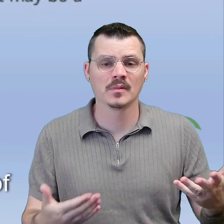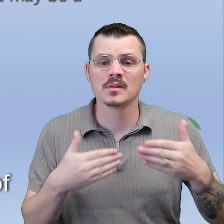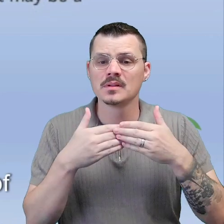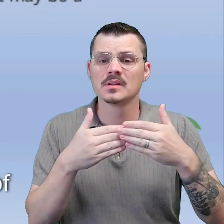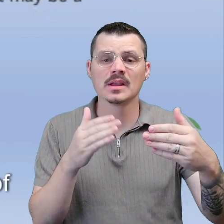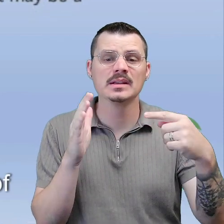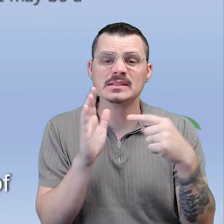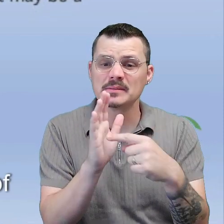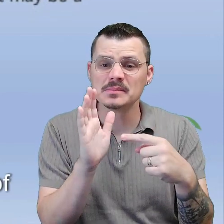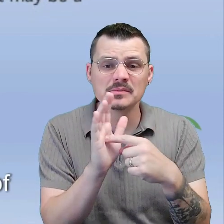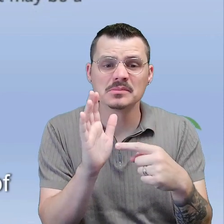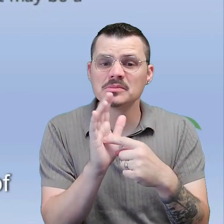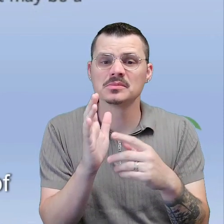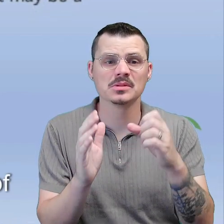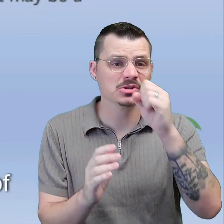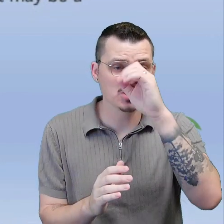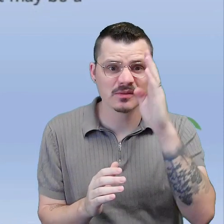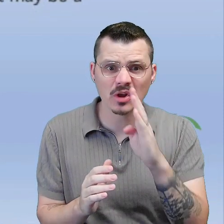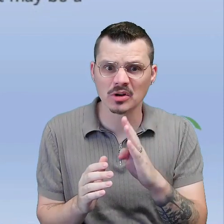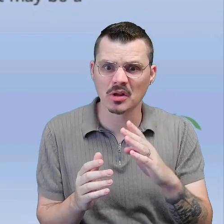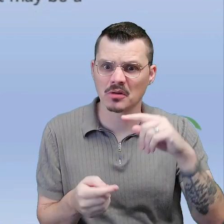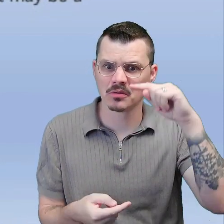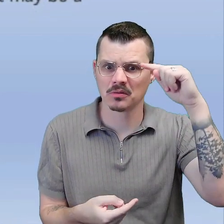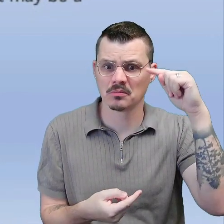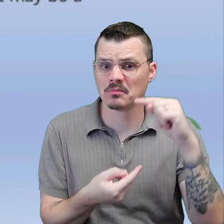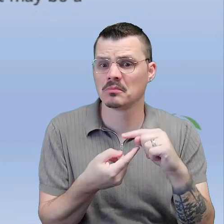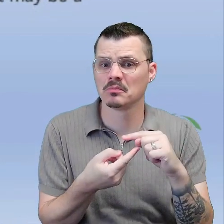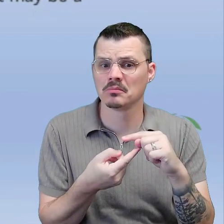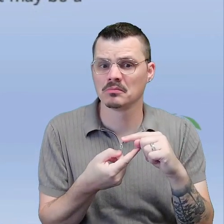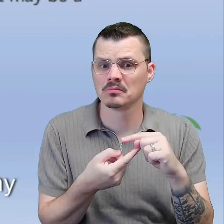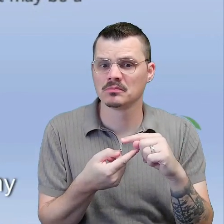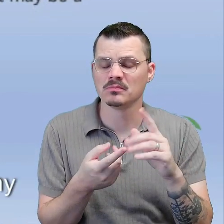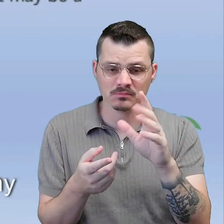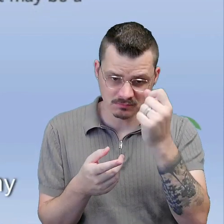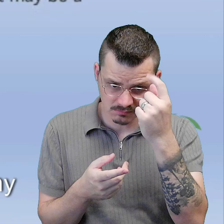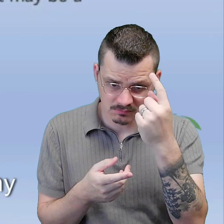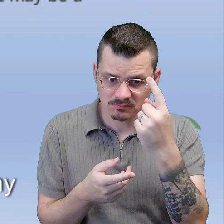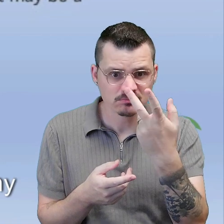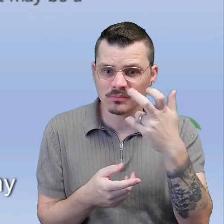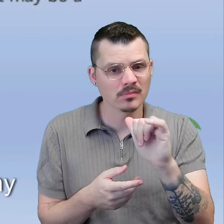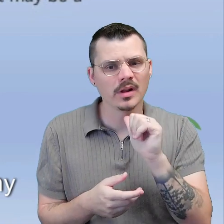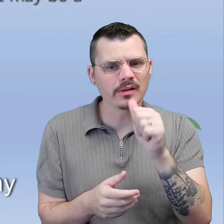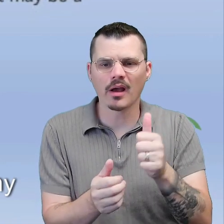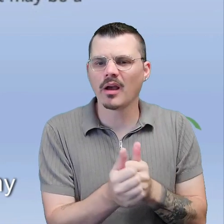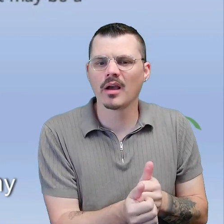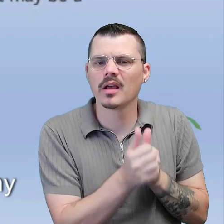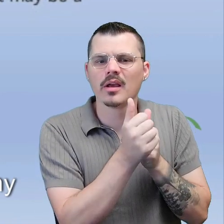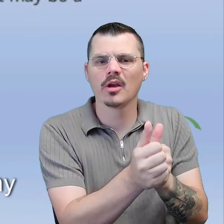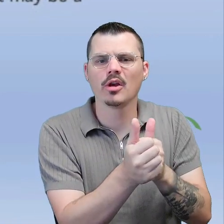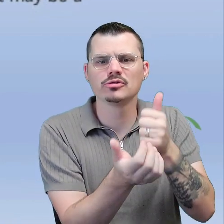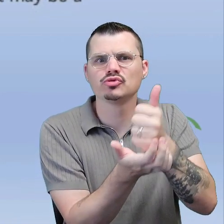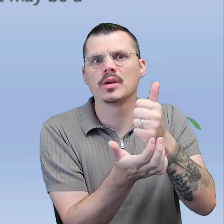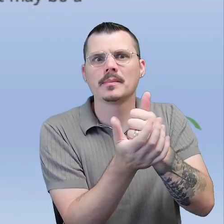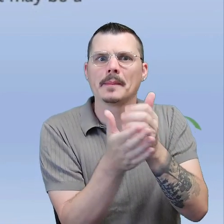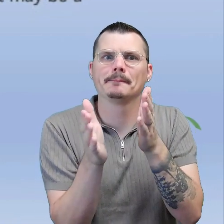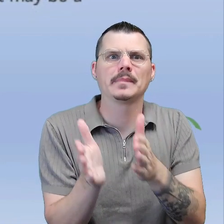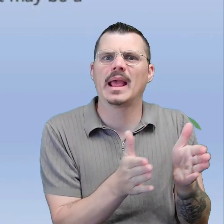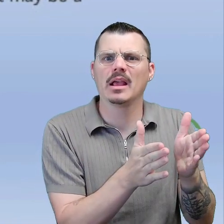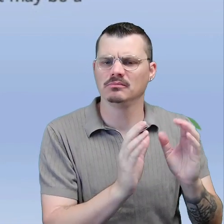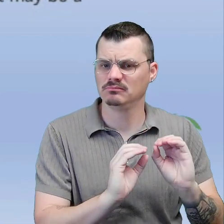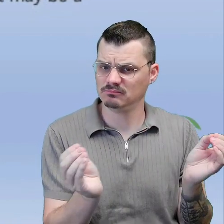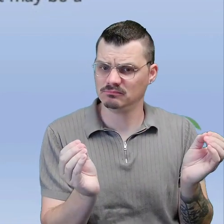They had no further symptoms or signs of schizophrenia, even though they were not adhering to any treatment